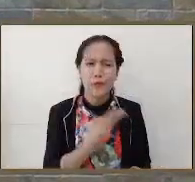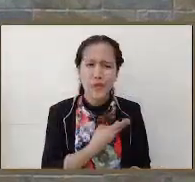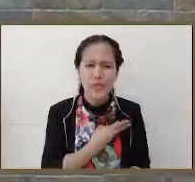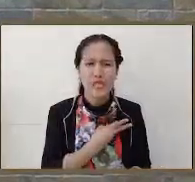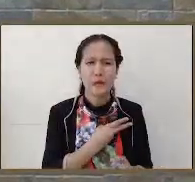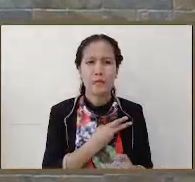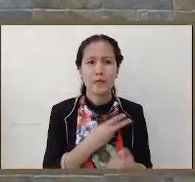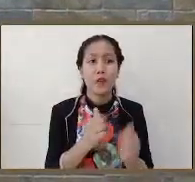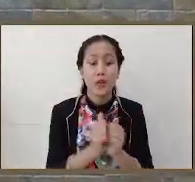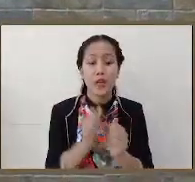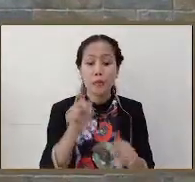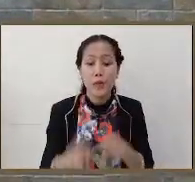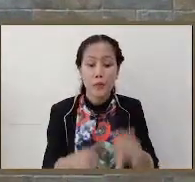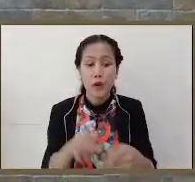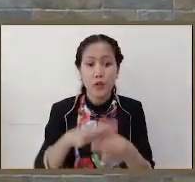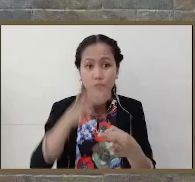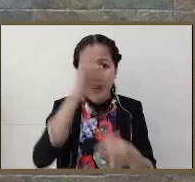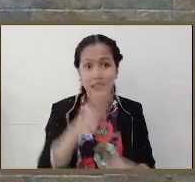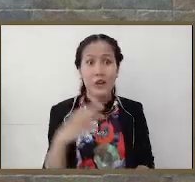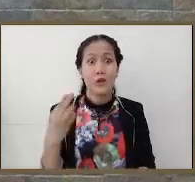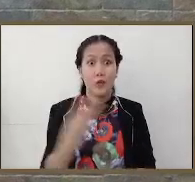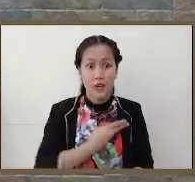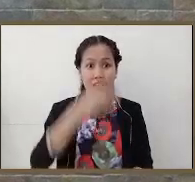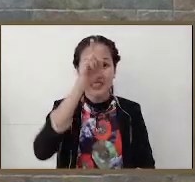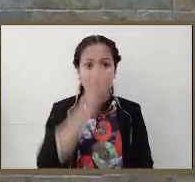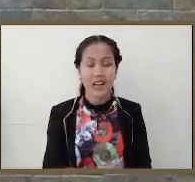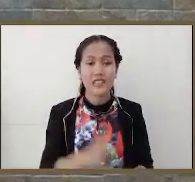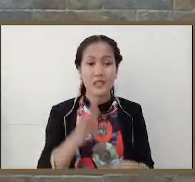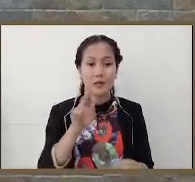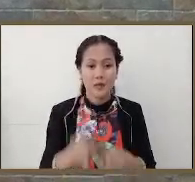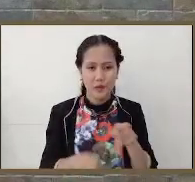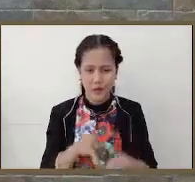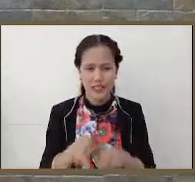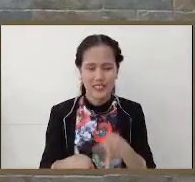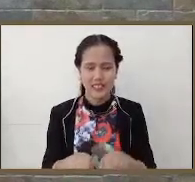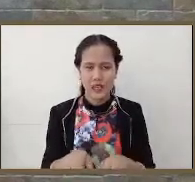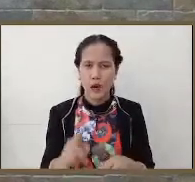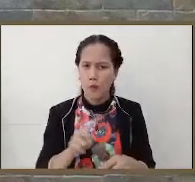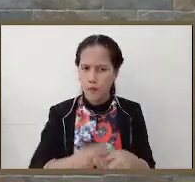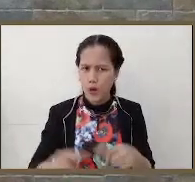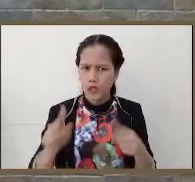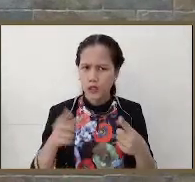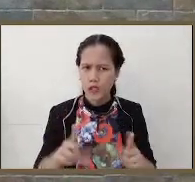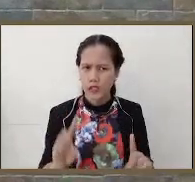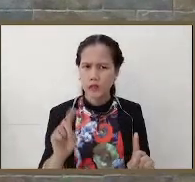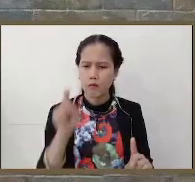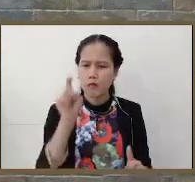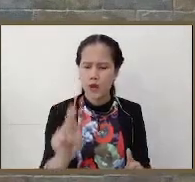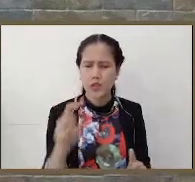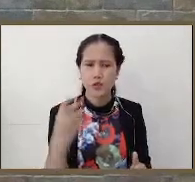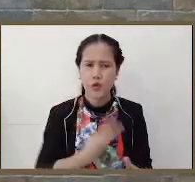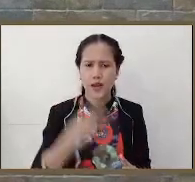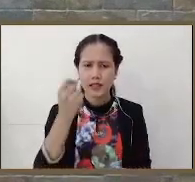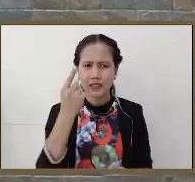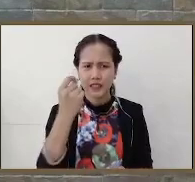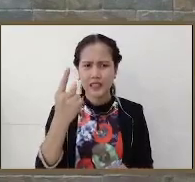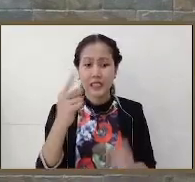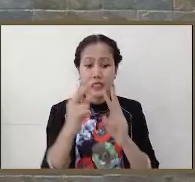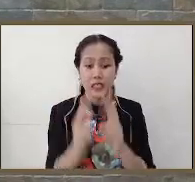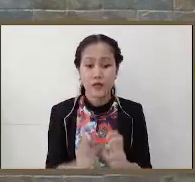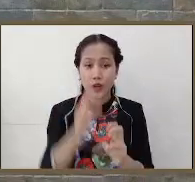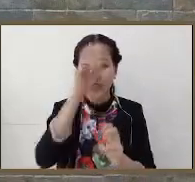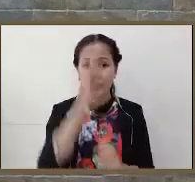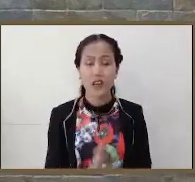God. We are God's people. Pero sabi ko nga po sa inyo, kailangan maunawaan natin that even God's